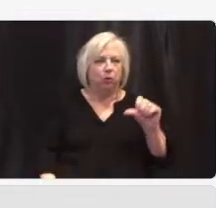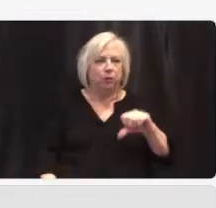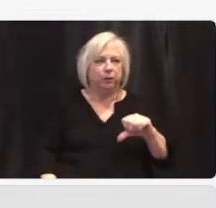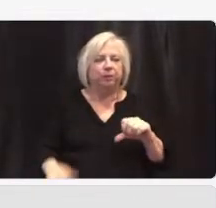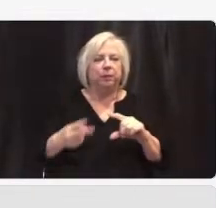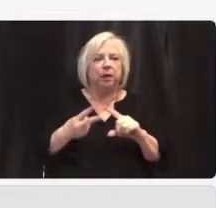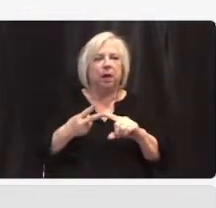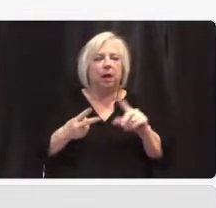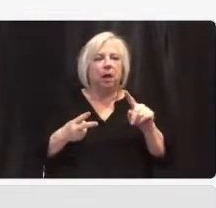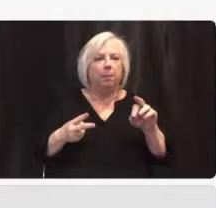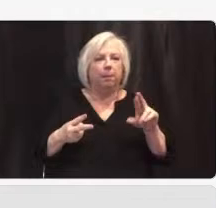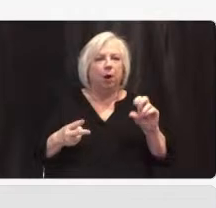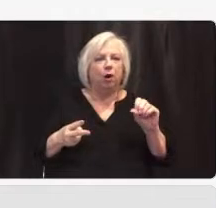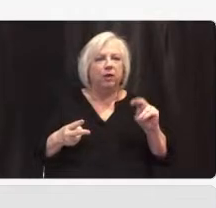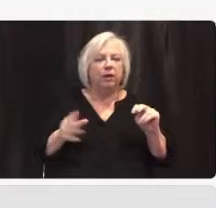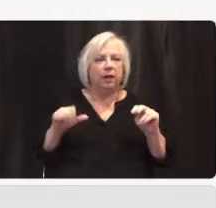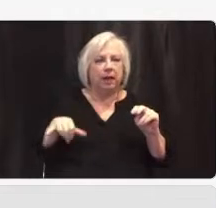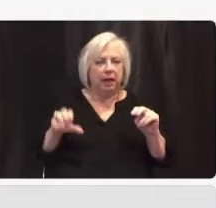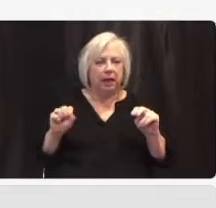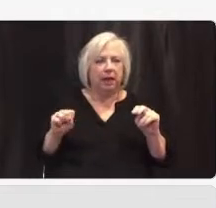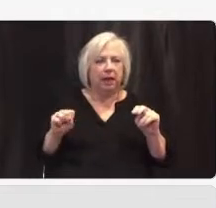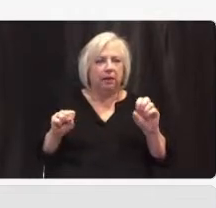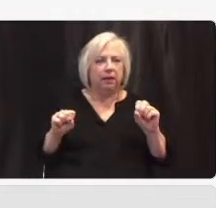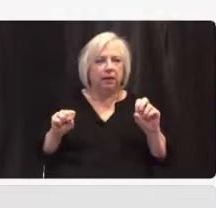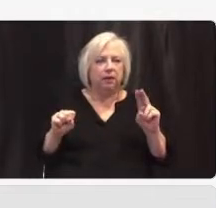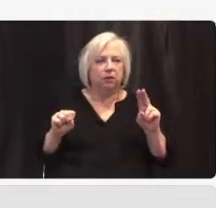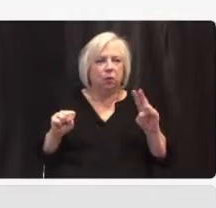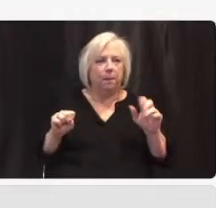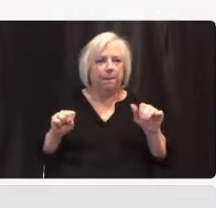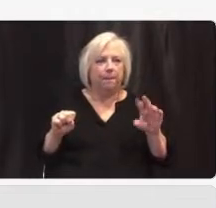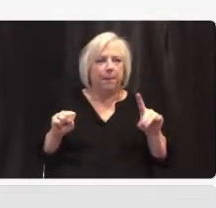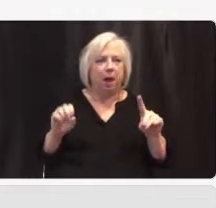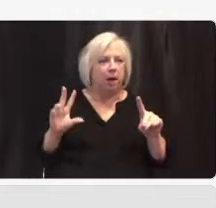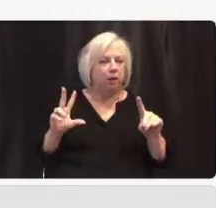Person? Yes. Samad? No.